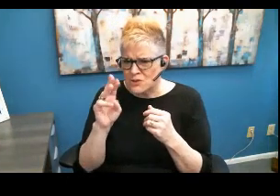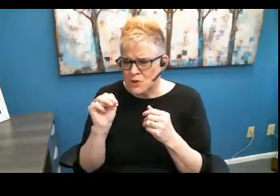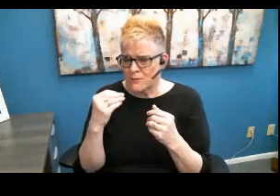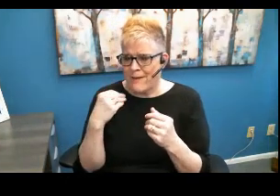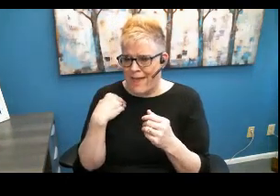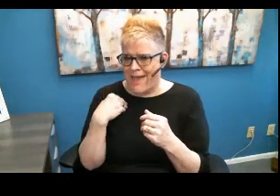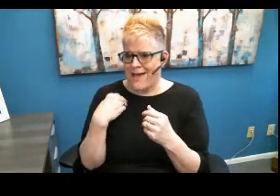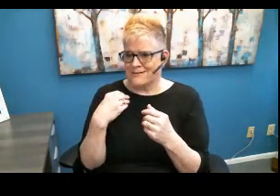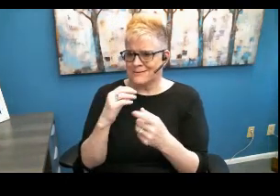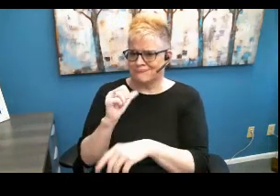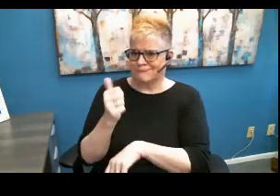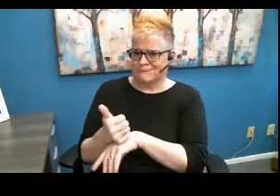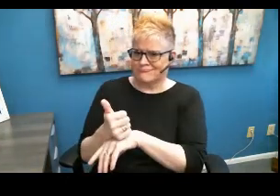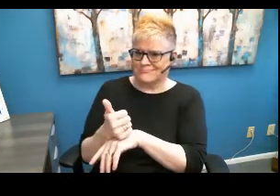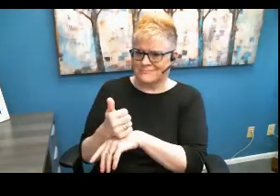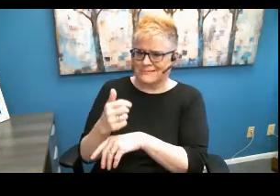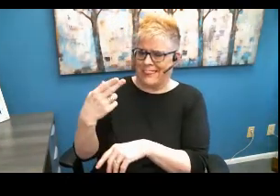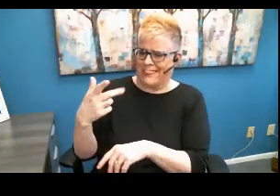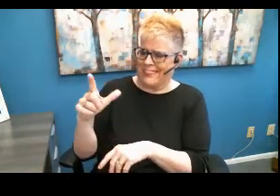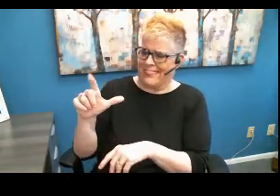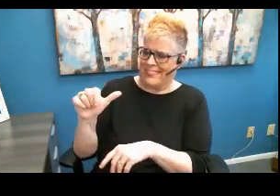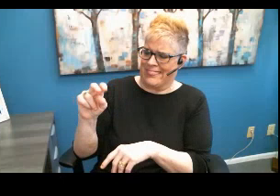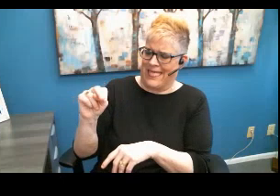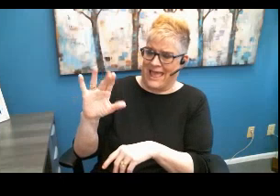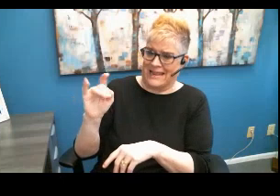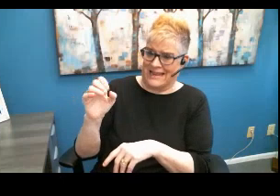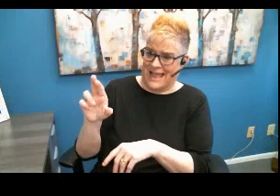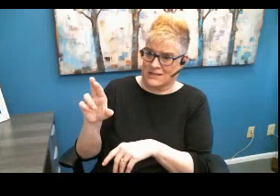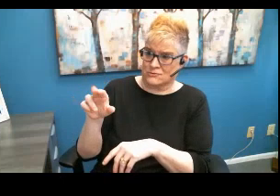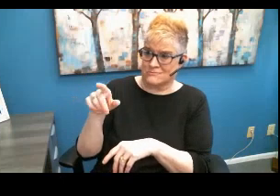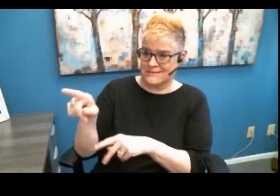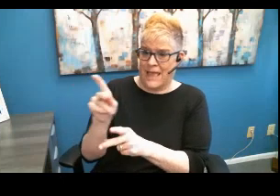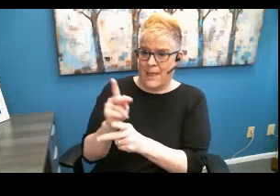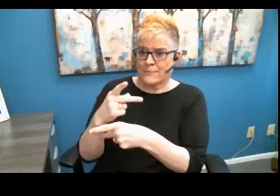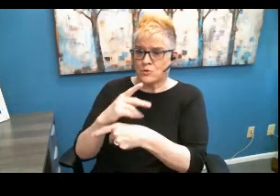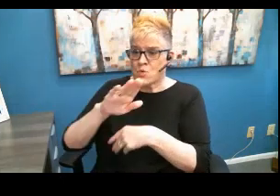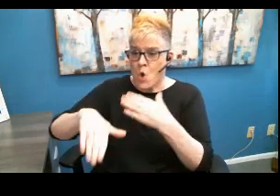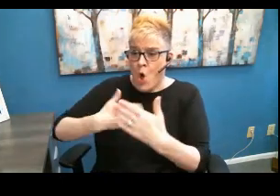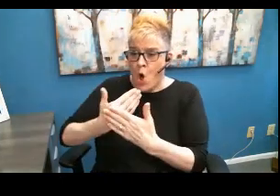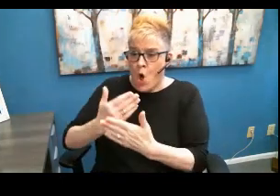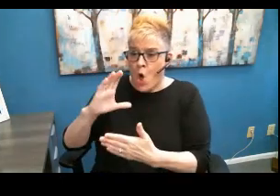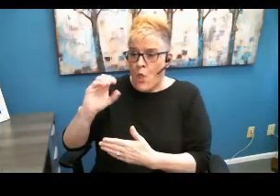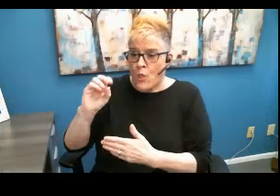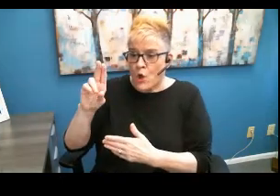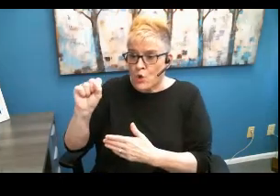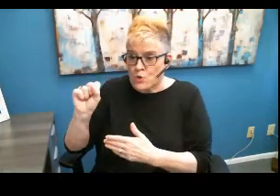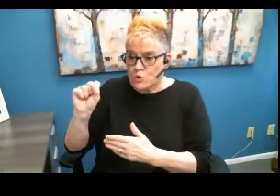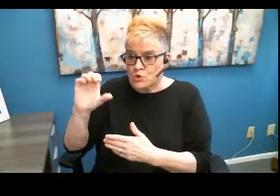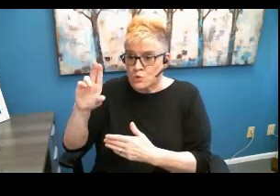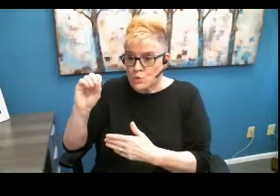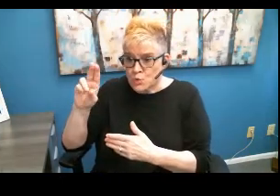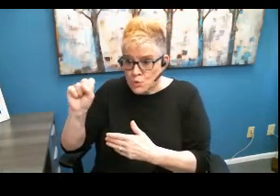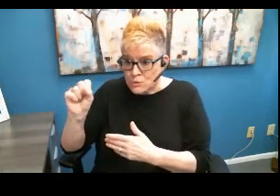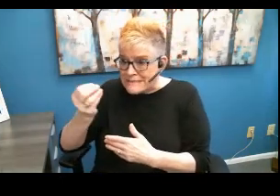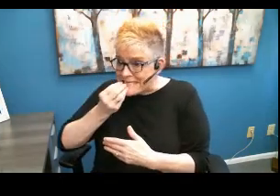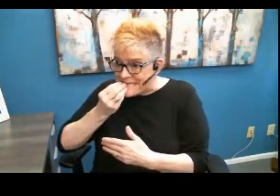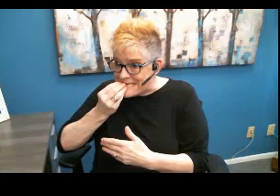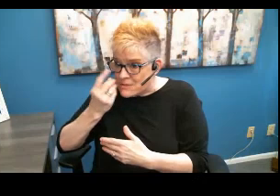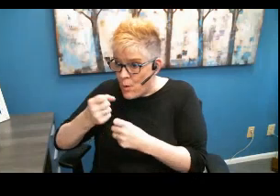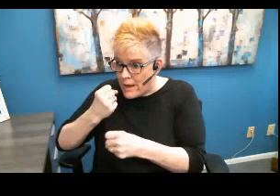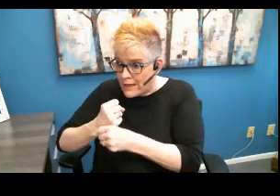that they have the capacity to produce basically all the couscous that the US eats in a year, right? So